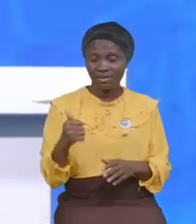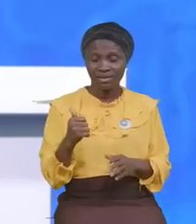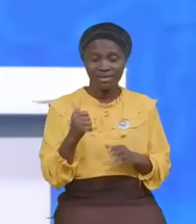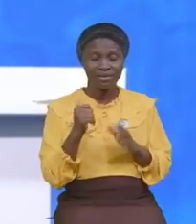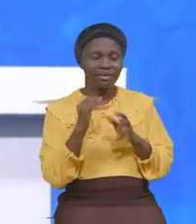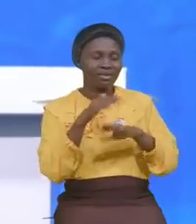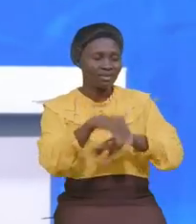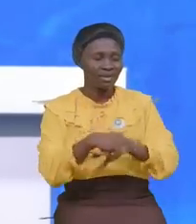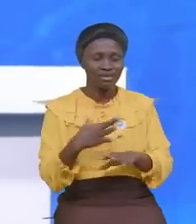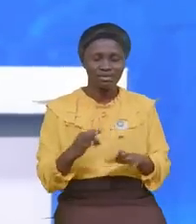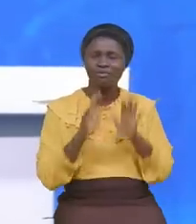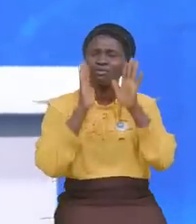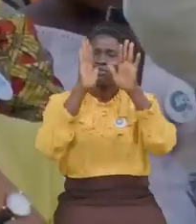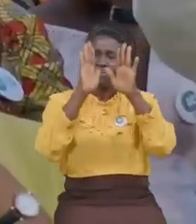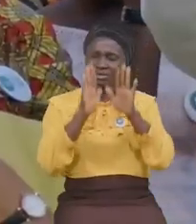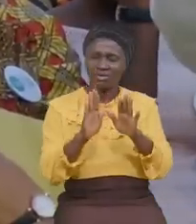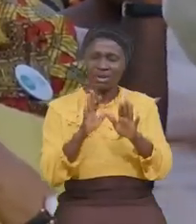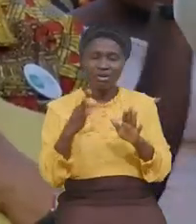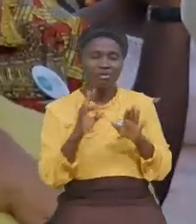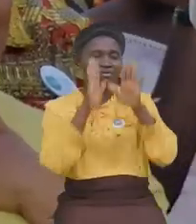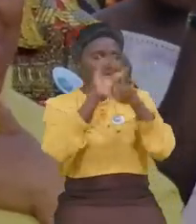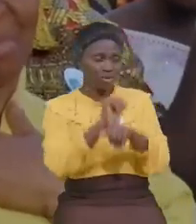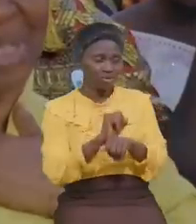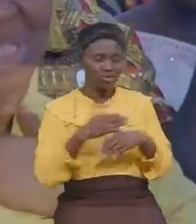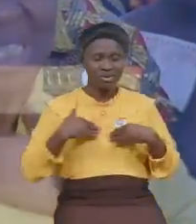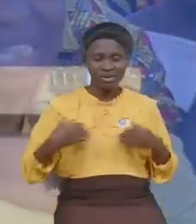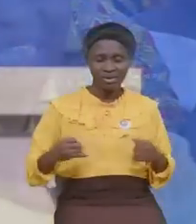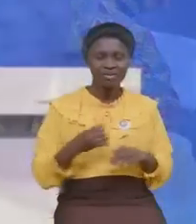of miracle, healing, deliverance.